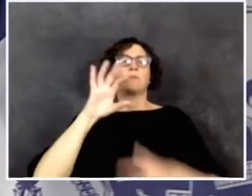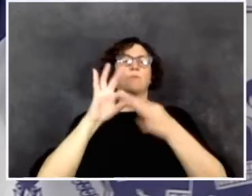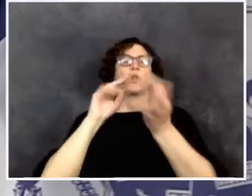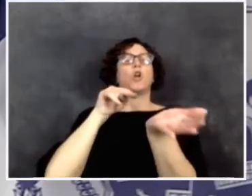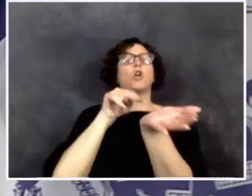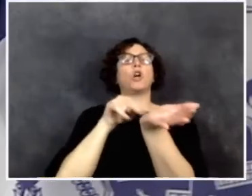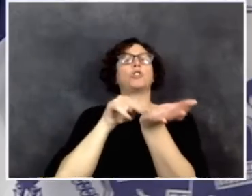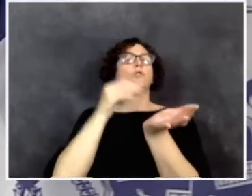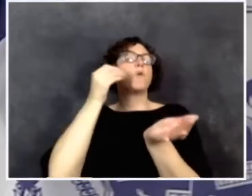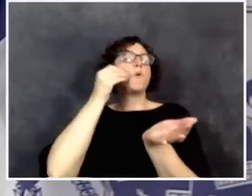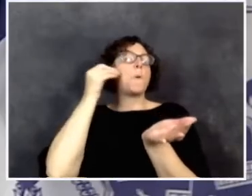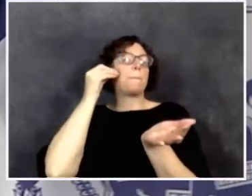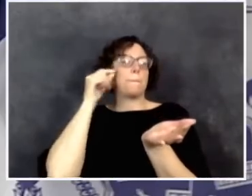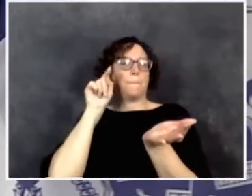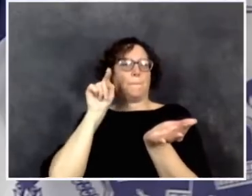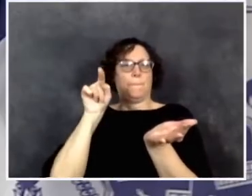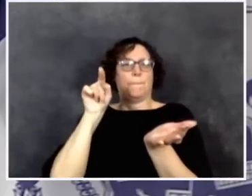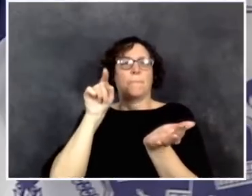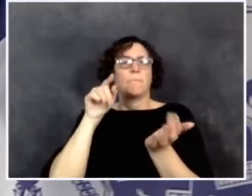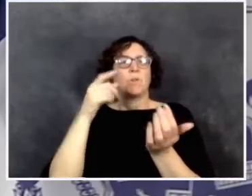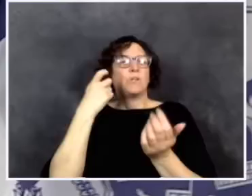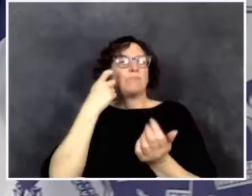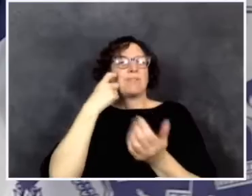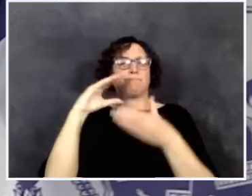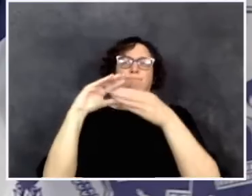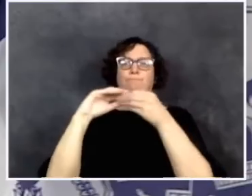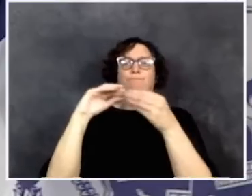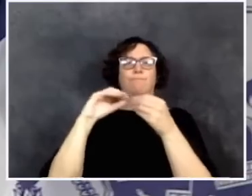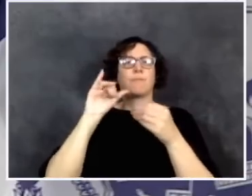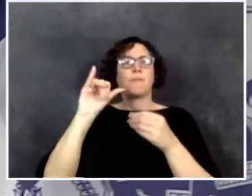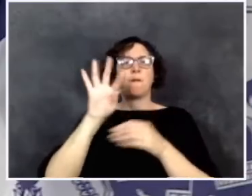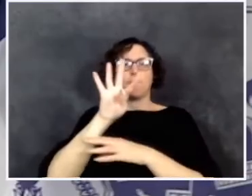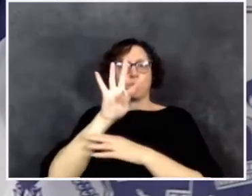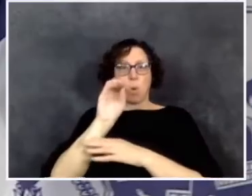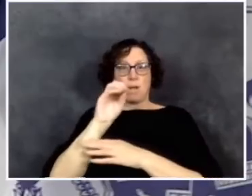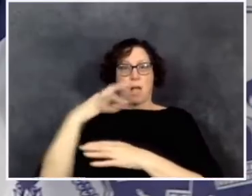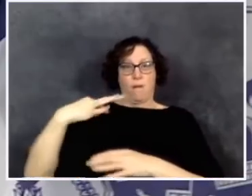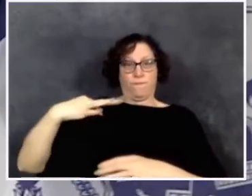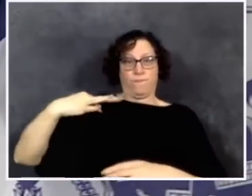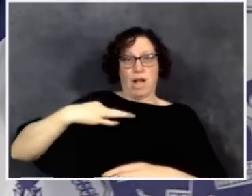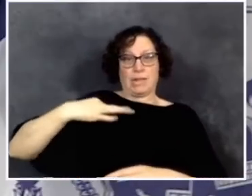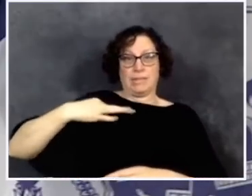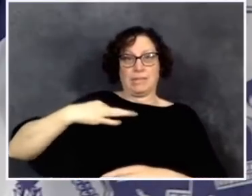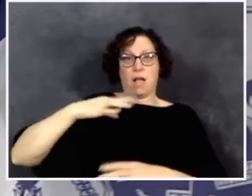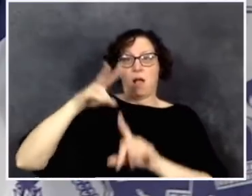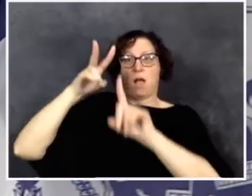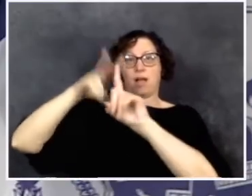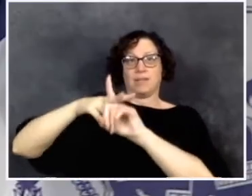nursing homes, when are they going to start actually working there?